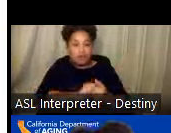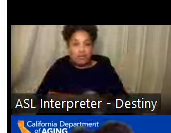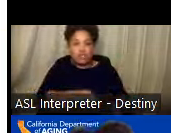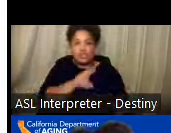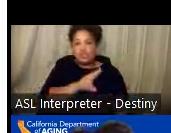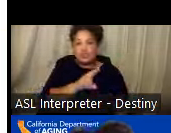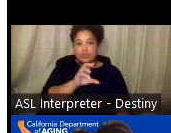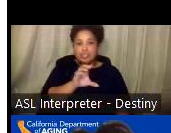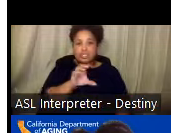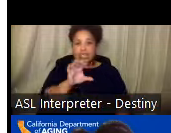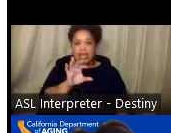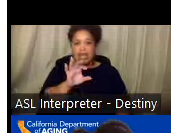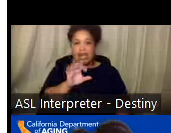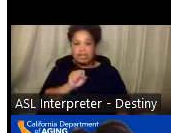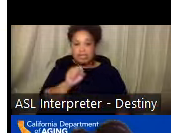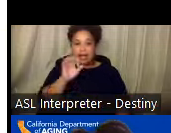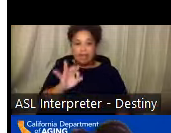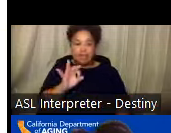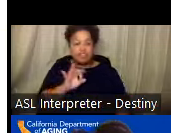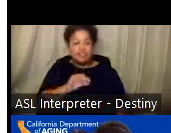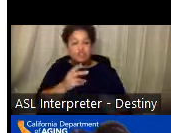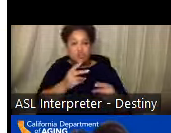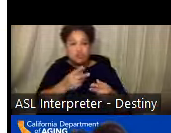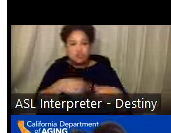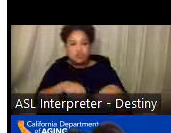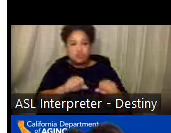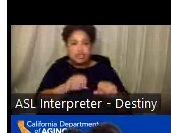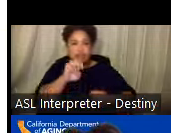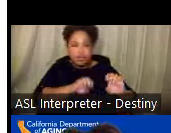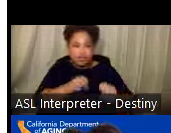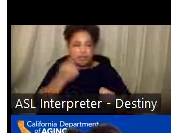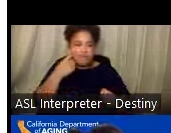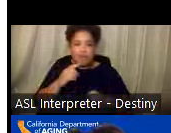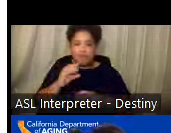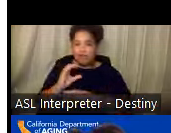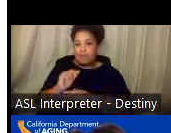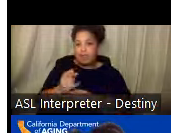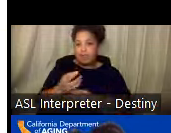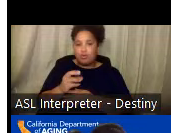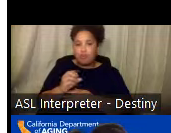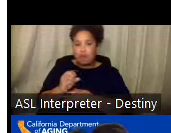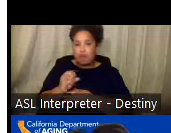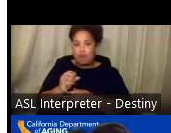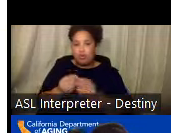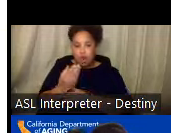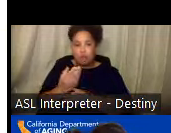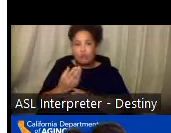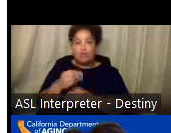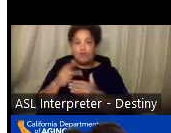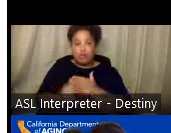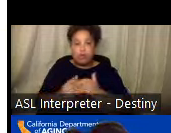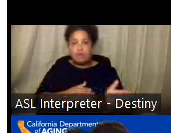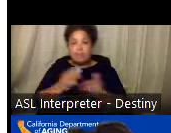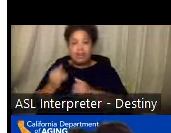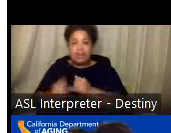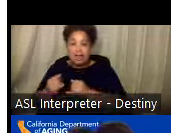UCSF to conduct an evaluation of the Cal Grows program. And then the last piece on the slide here